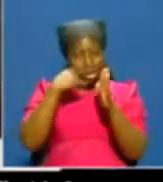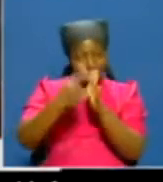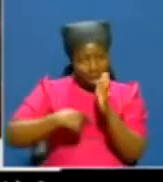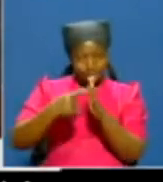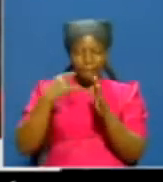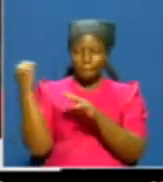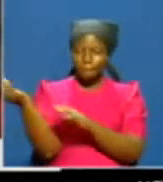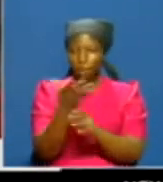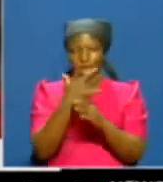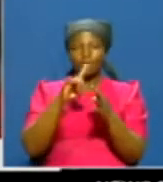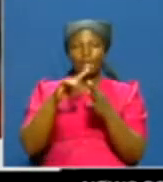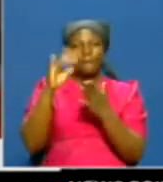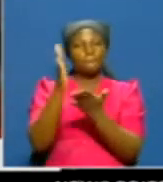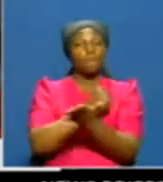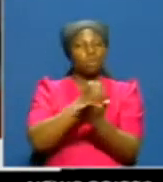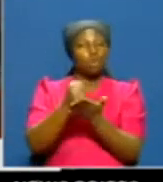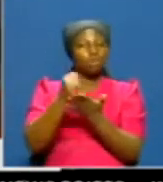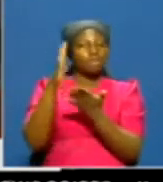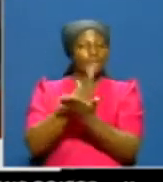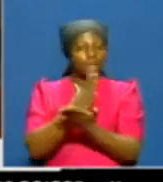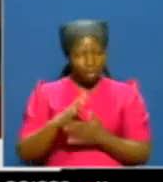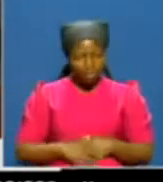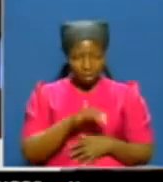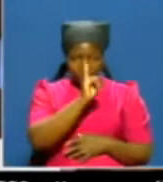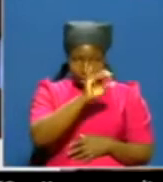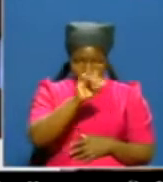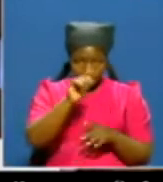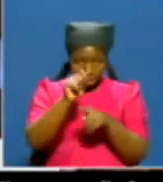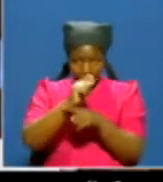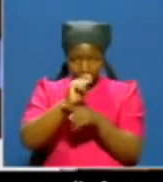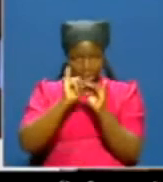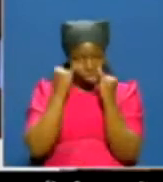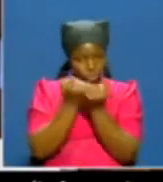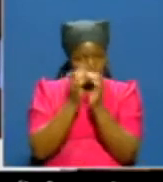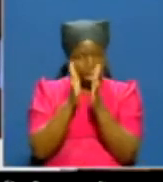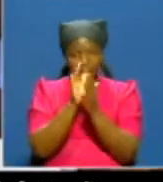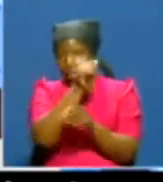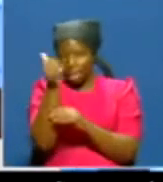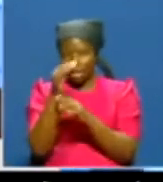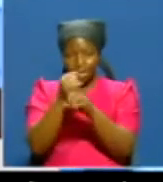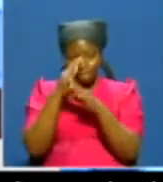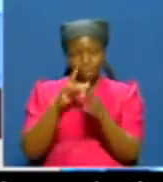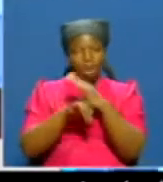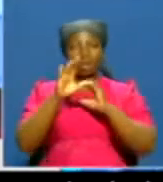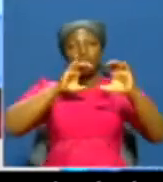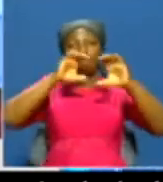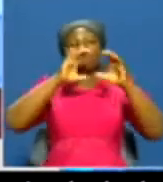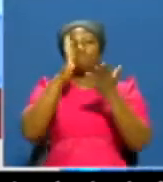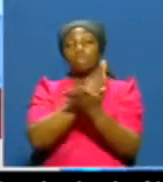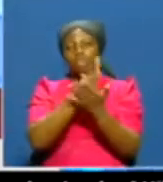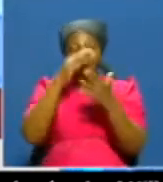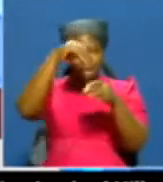and postal subsectors, ICT training institutions and other stakeholders in the communications sector within